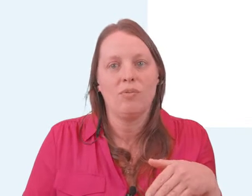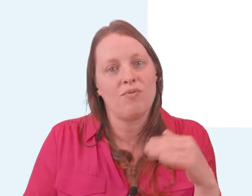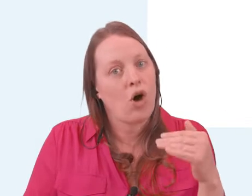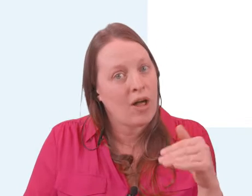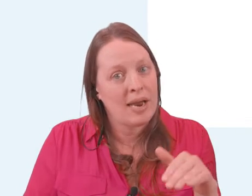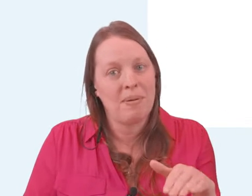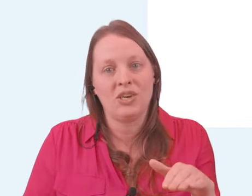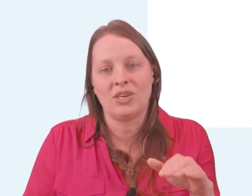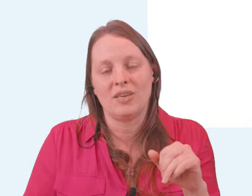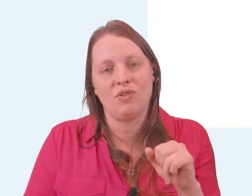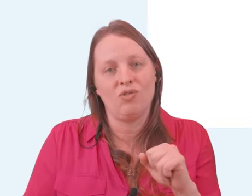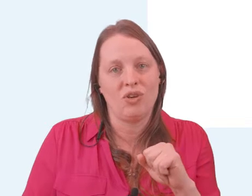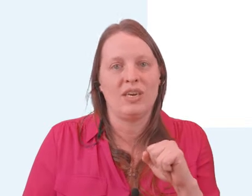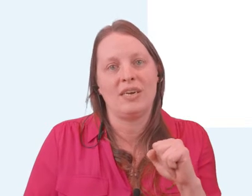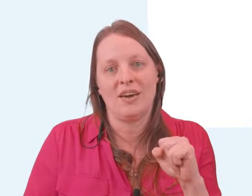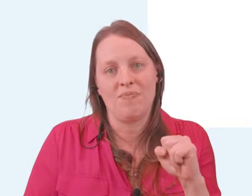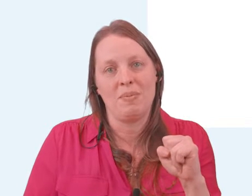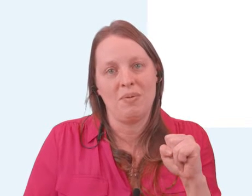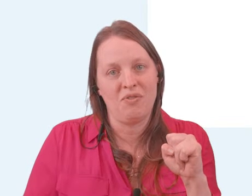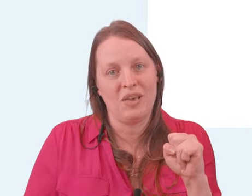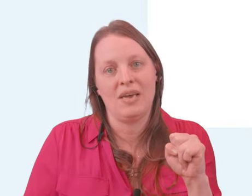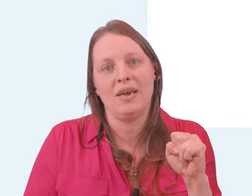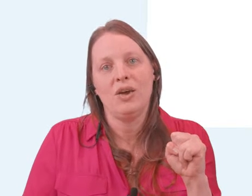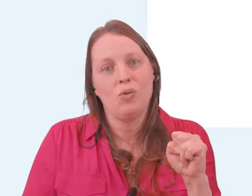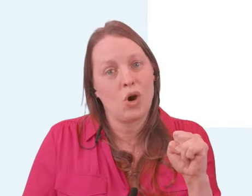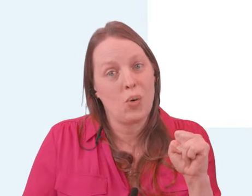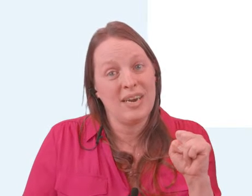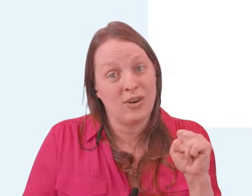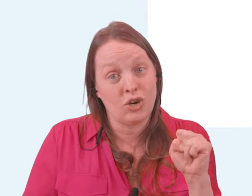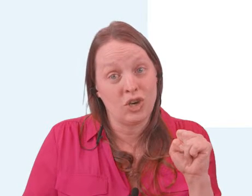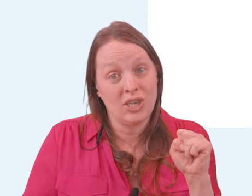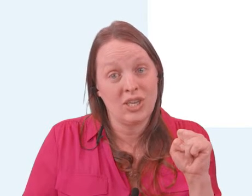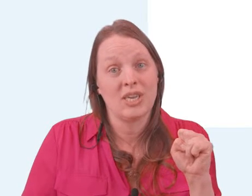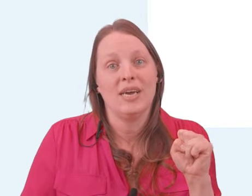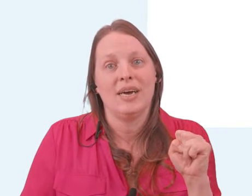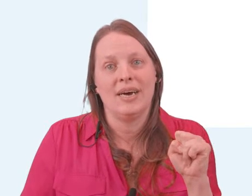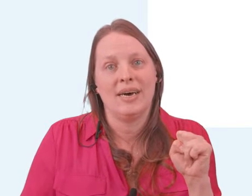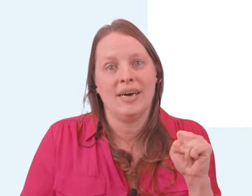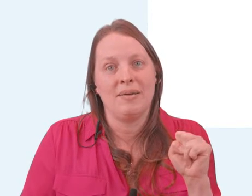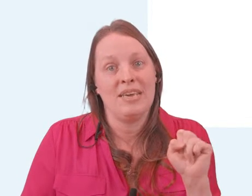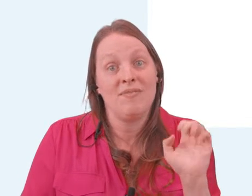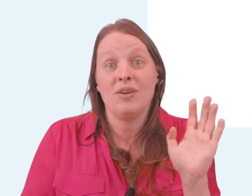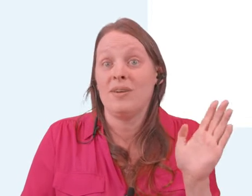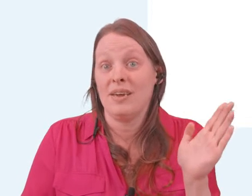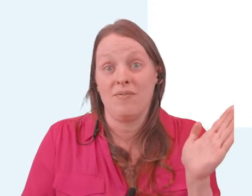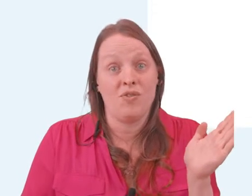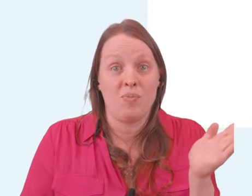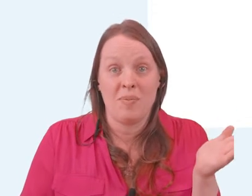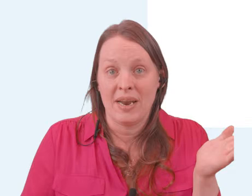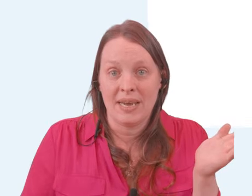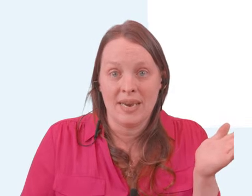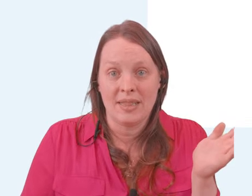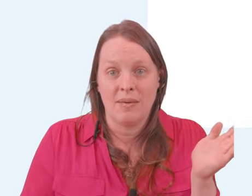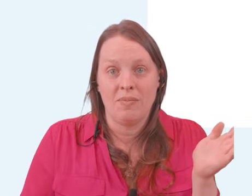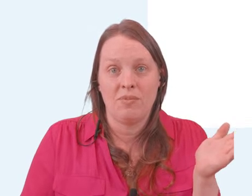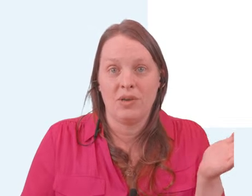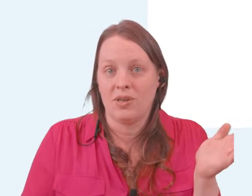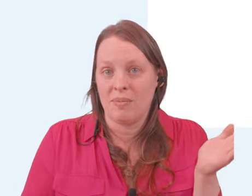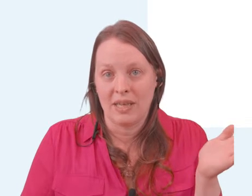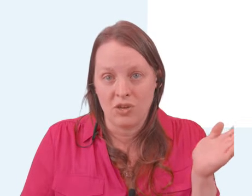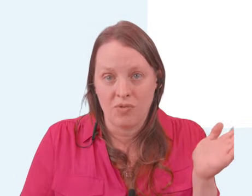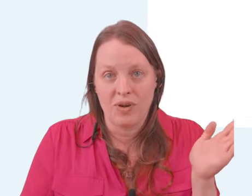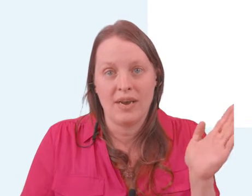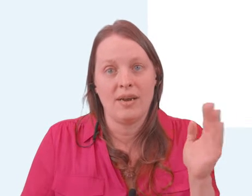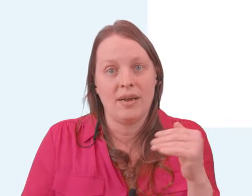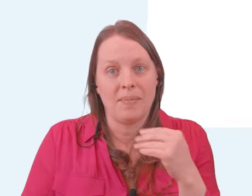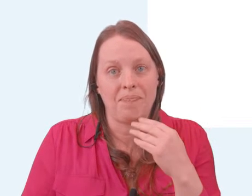symptoms. We've all had patients, if you've treated enough BPPV, who are quite nauseous, even if you've pre-medicated them with